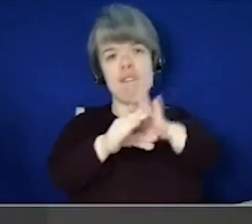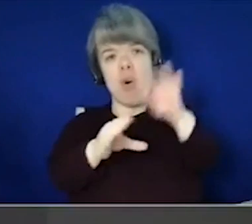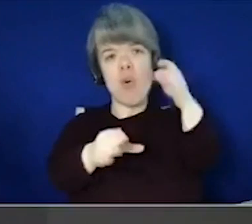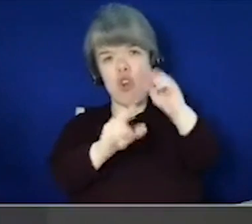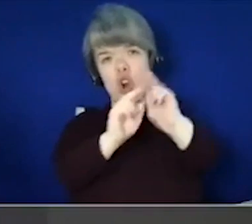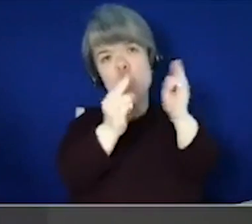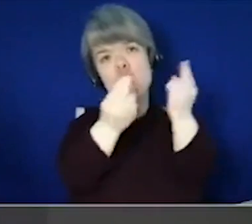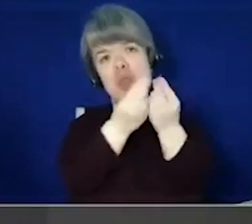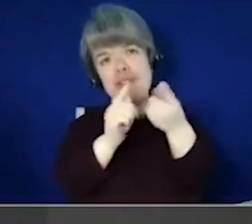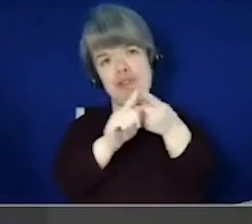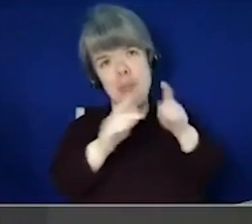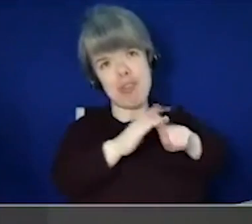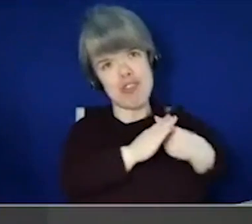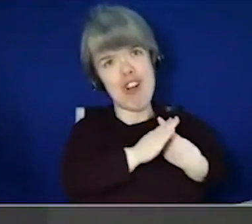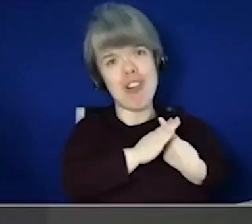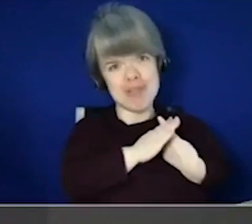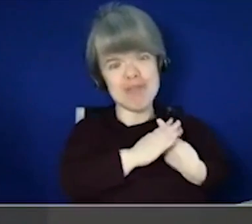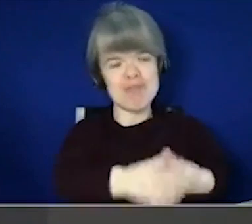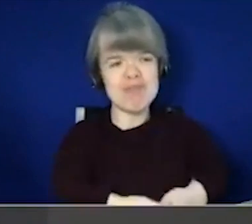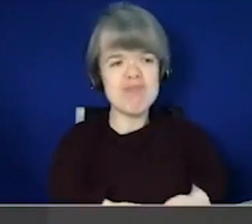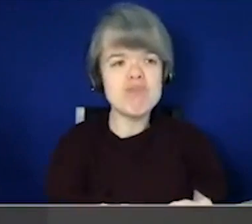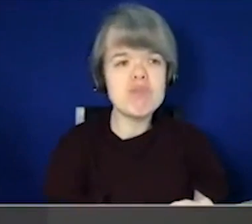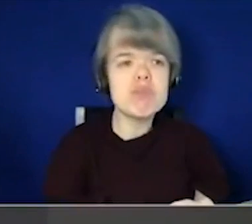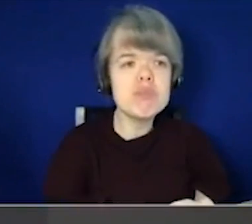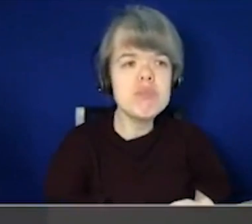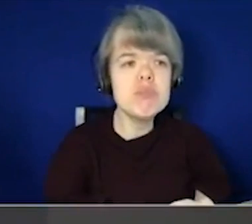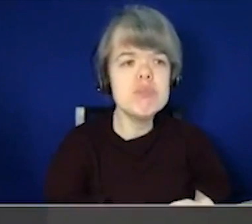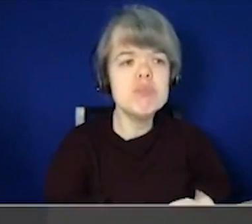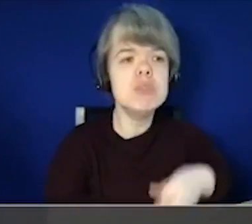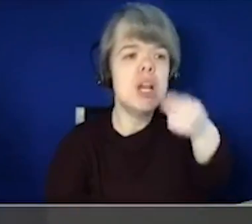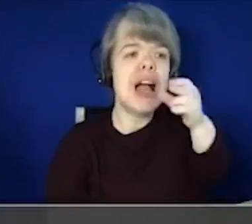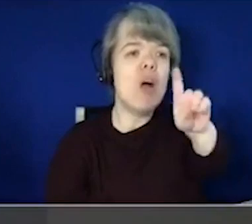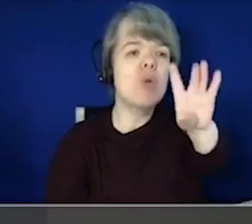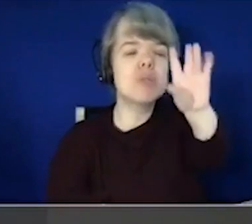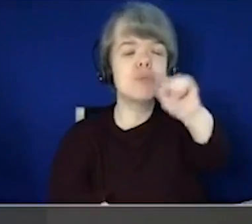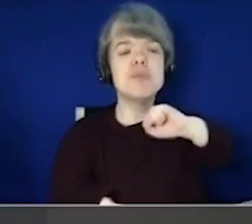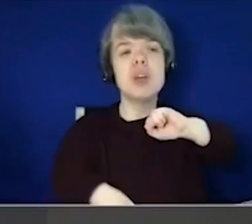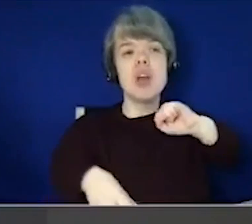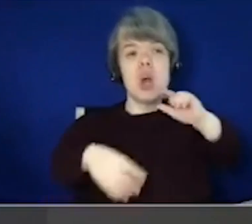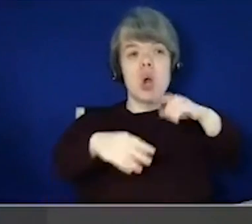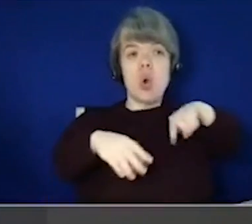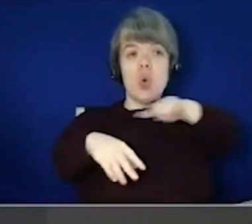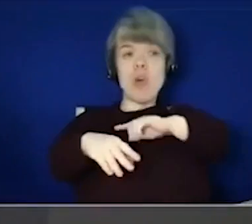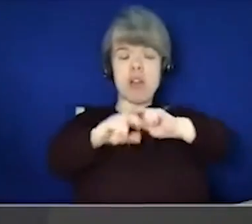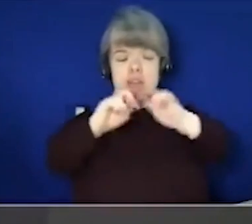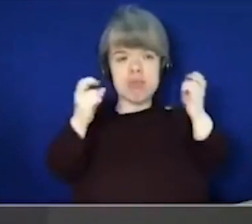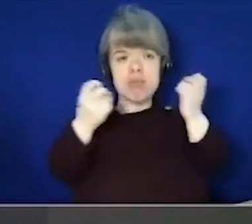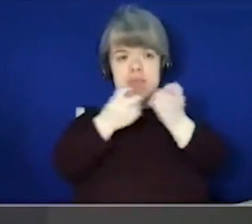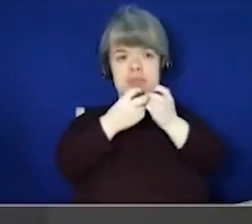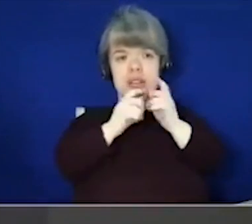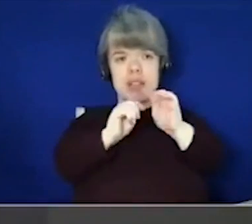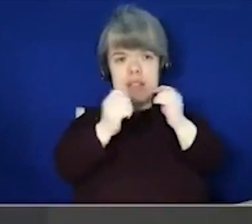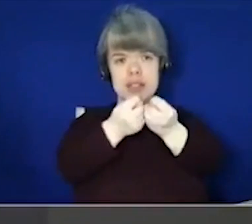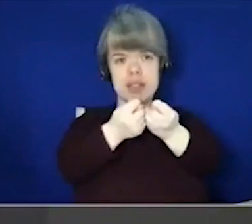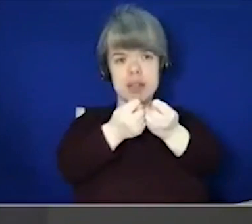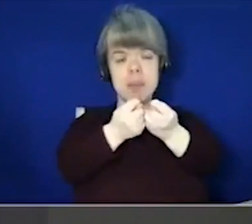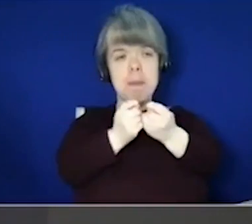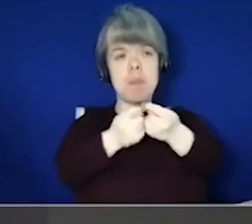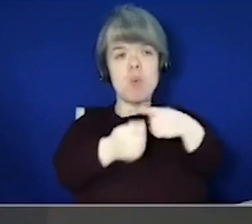There's no one that knows this company more deeply and more personally than Howard. So to have him back helping us make quick decisions, quick investments,